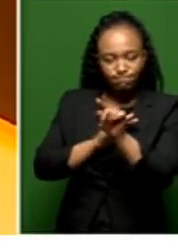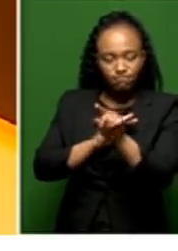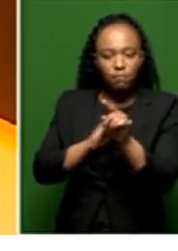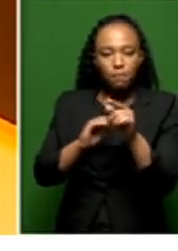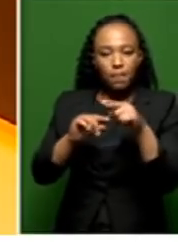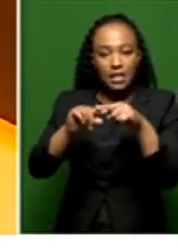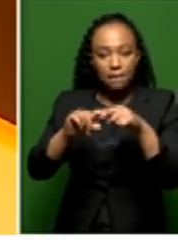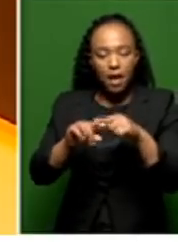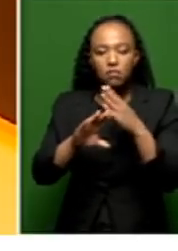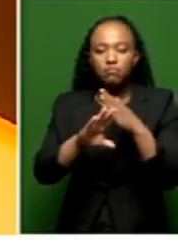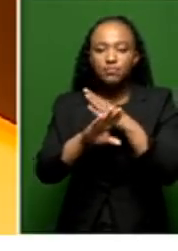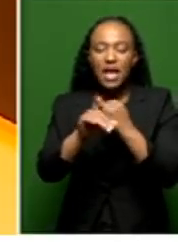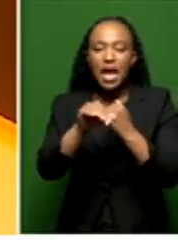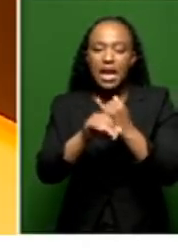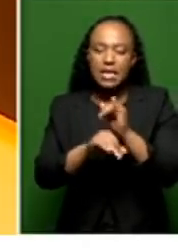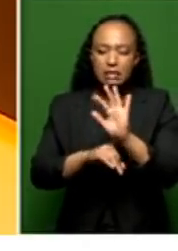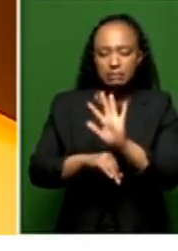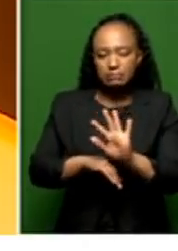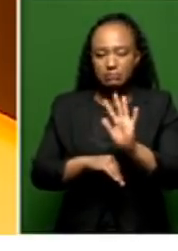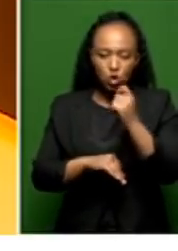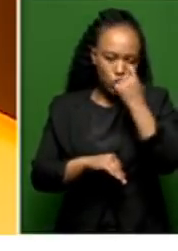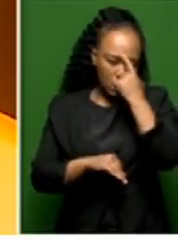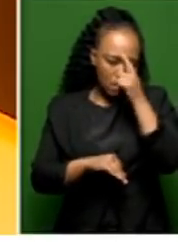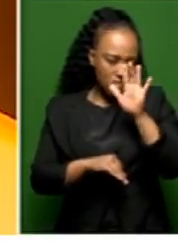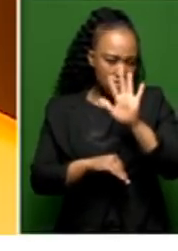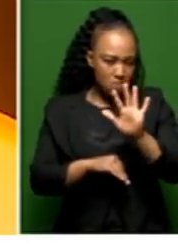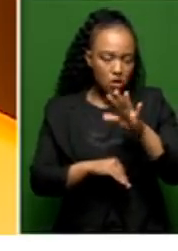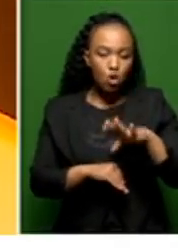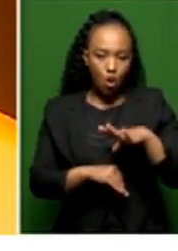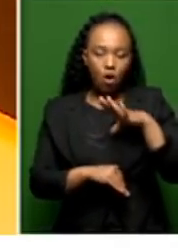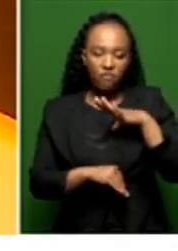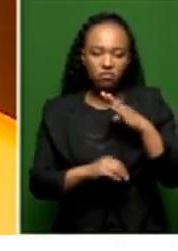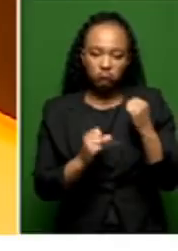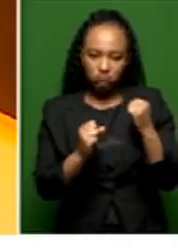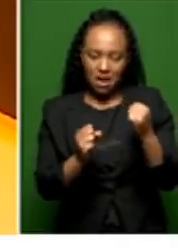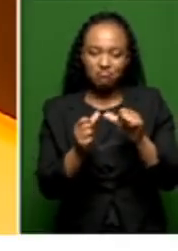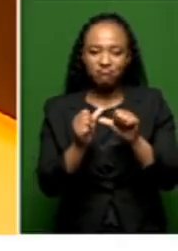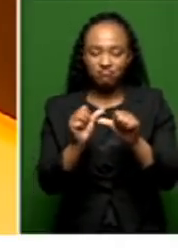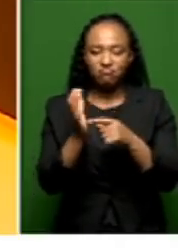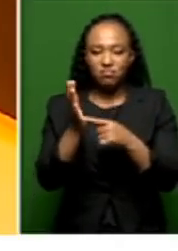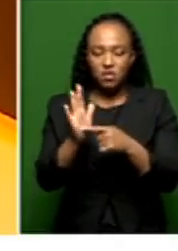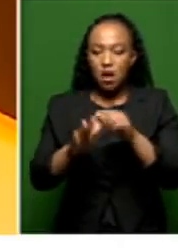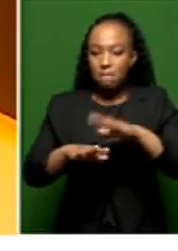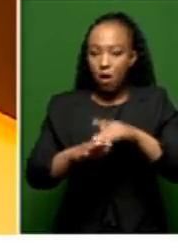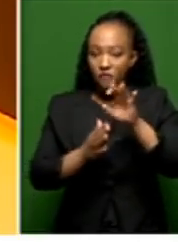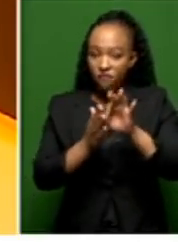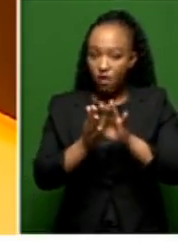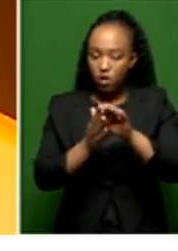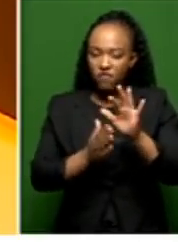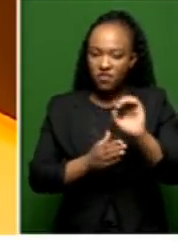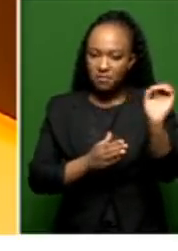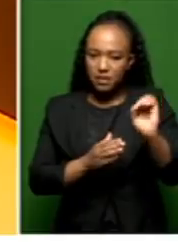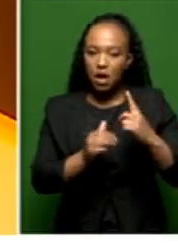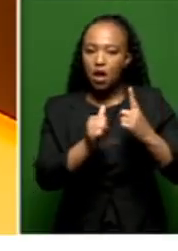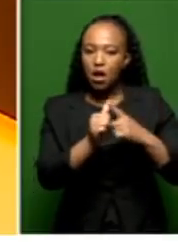your earlier projections. You're confident that they are sticking, but of course we have more of the vote in, more than 50% of